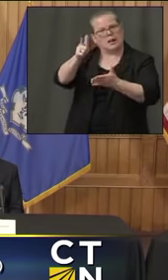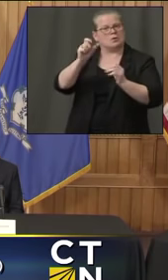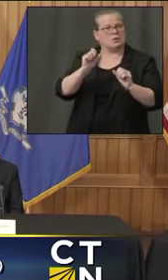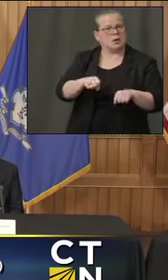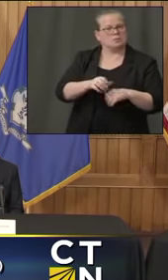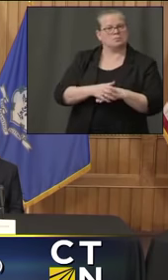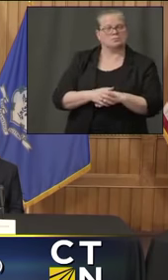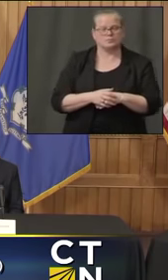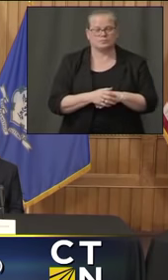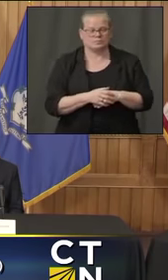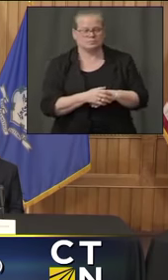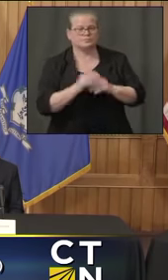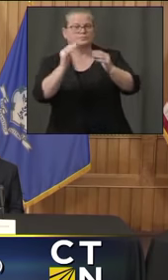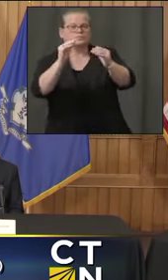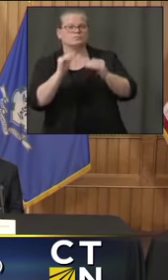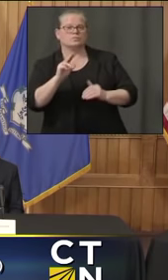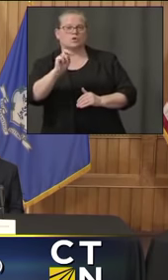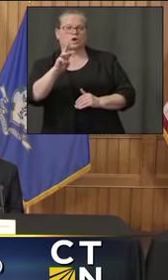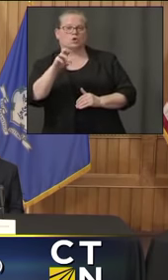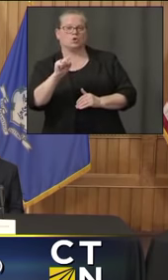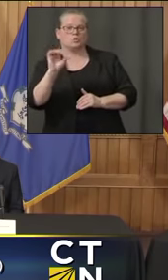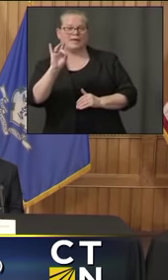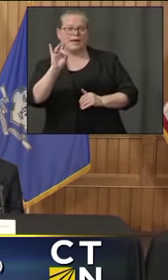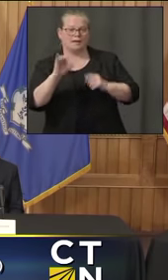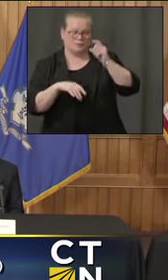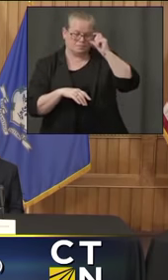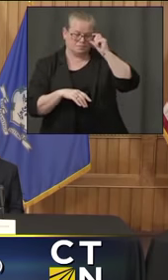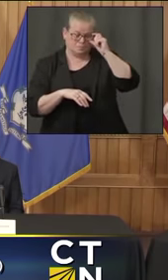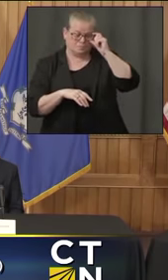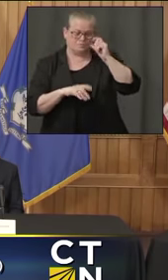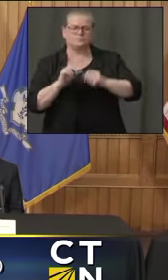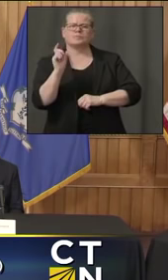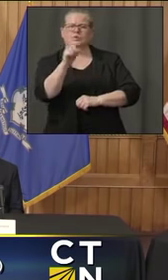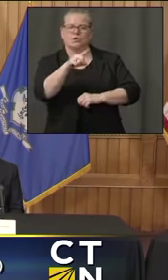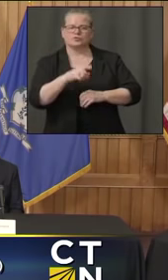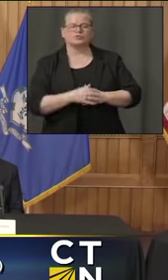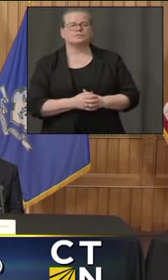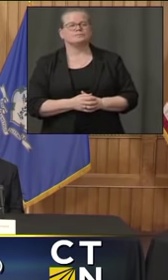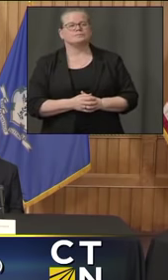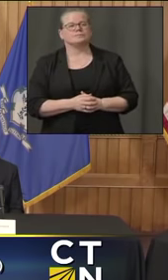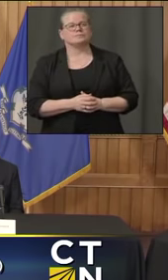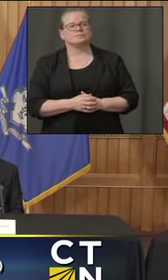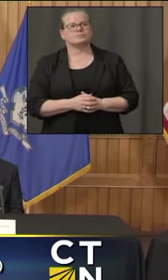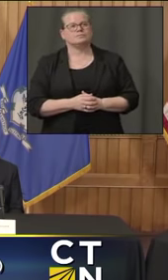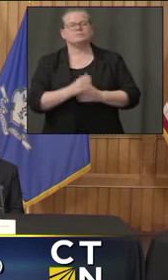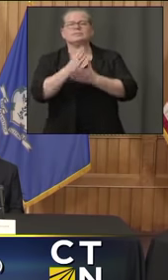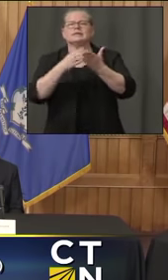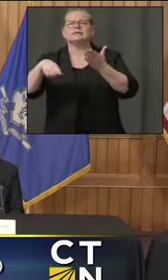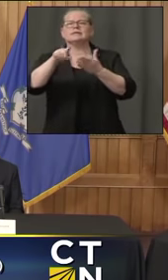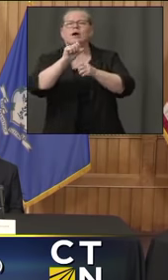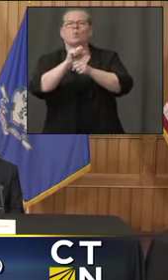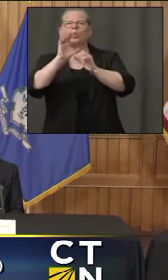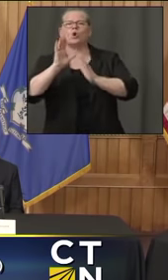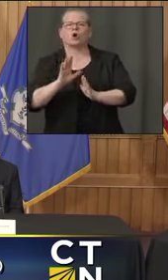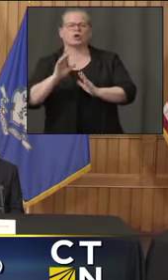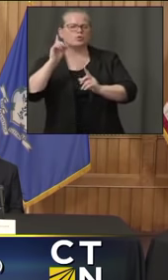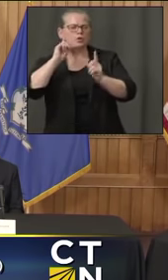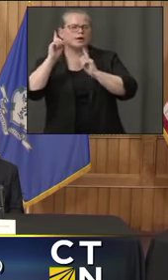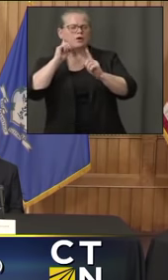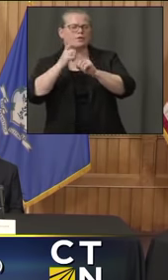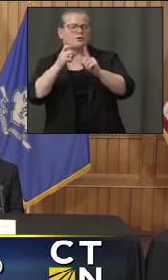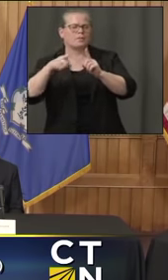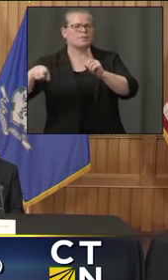Good morning. This is Sabina from News 8. So I had a question for those workers who we're hearing from who say they're going to be having to